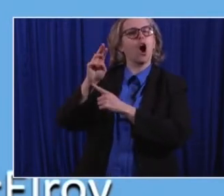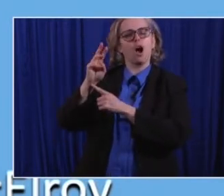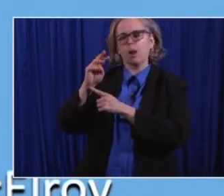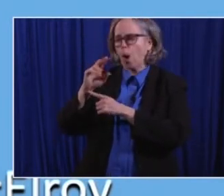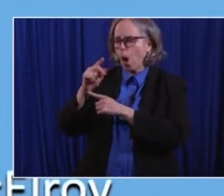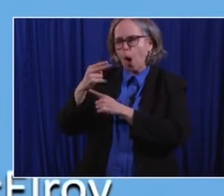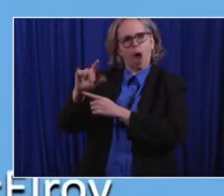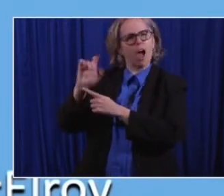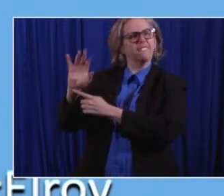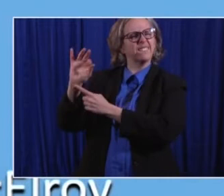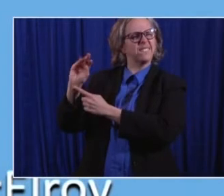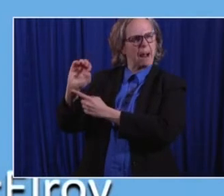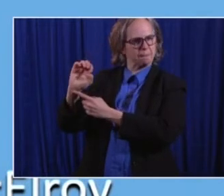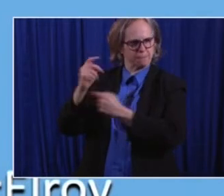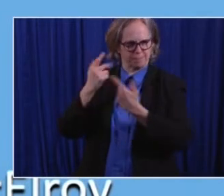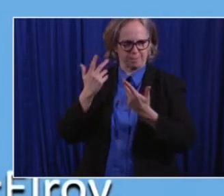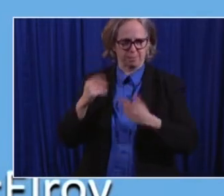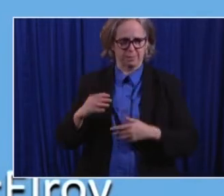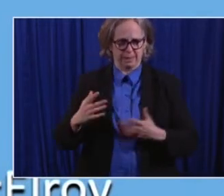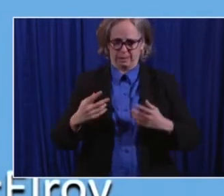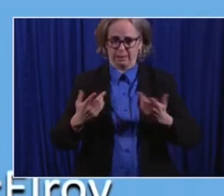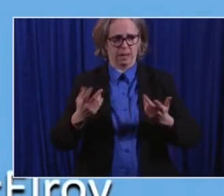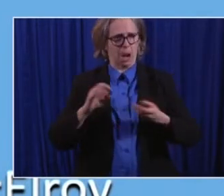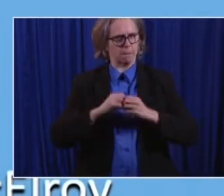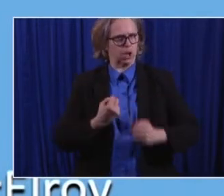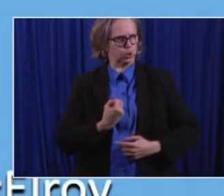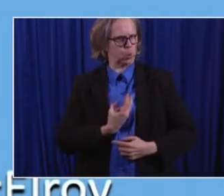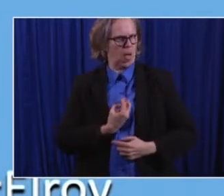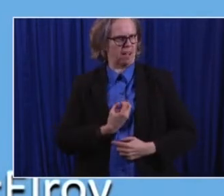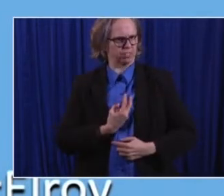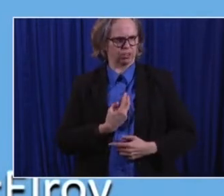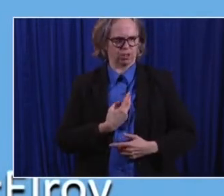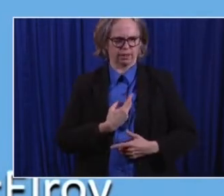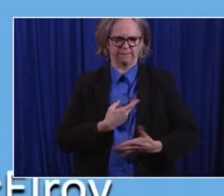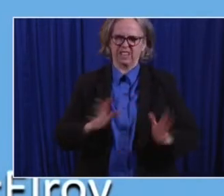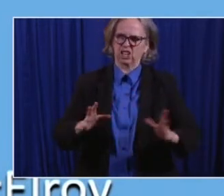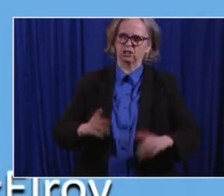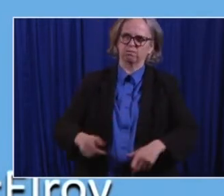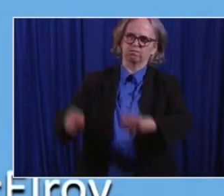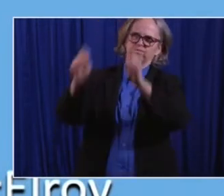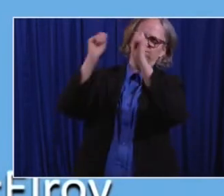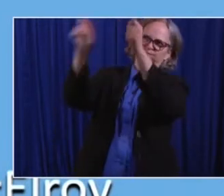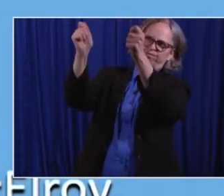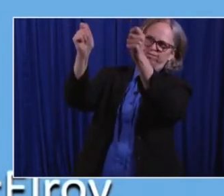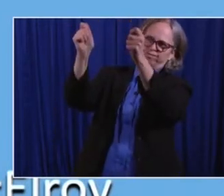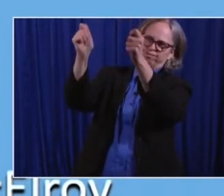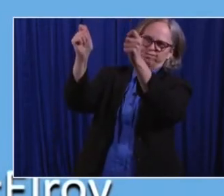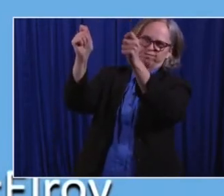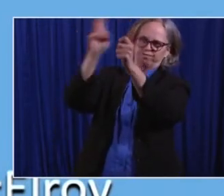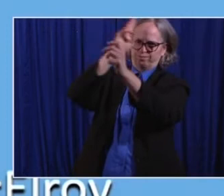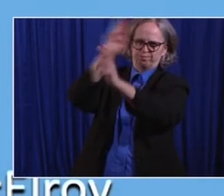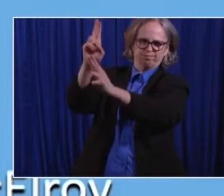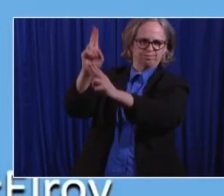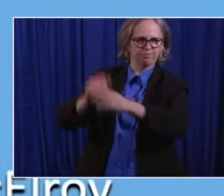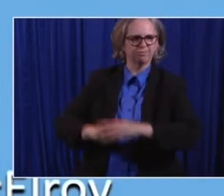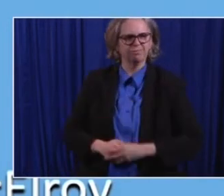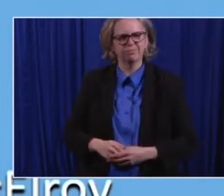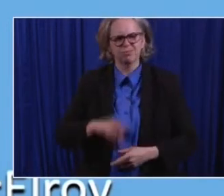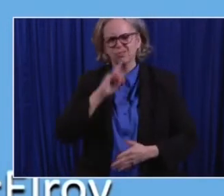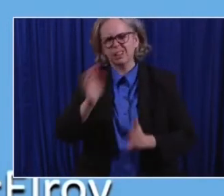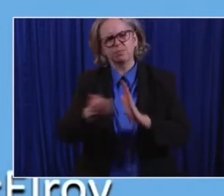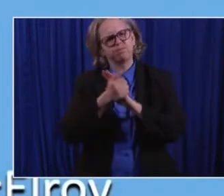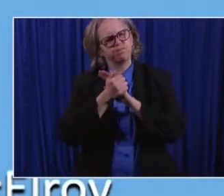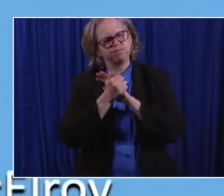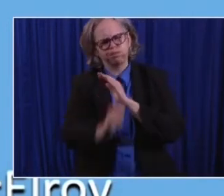just 5 that the team has retired. Not only was he a phenomenal basketball player, he was a friend to all, a